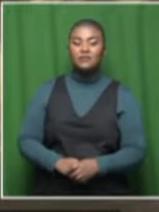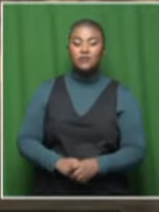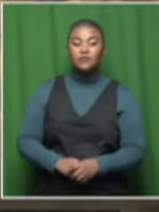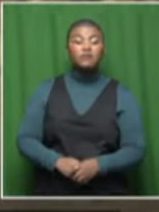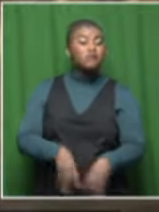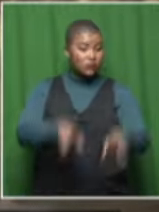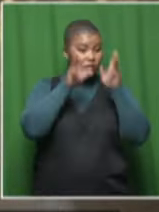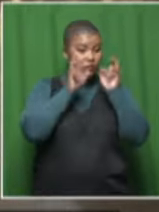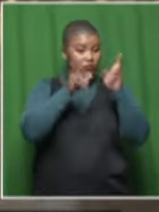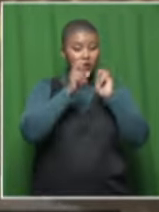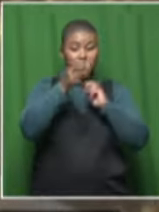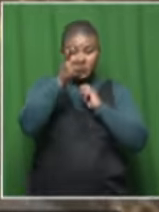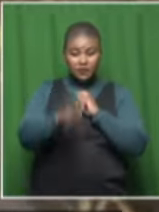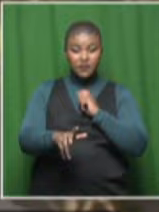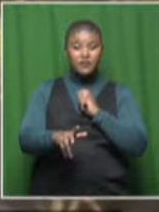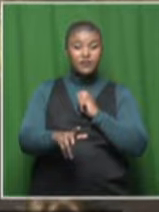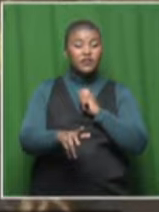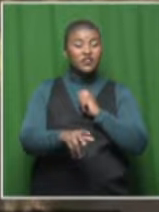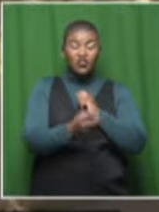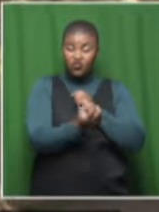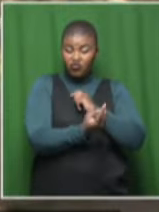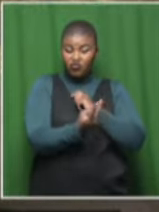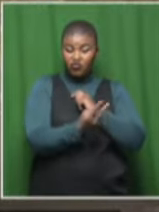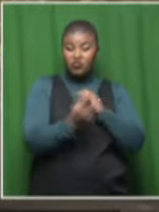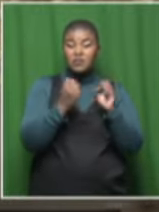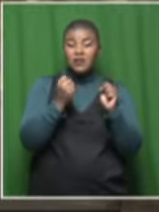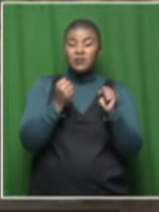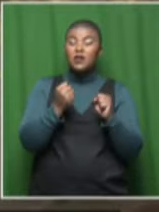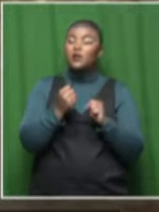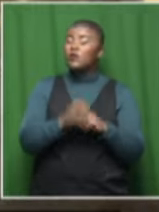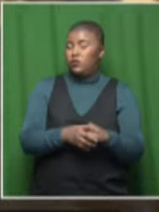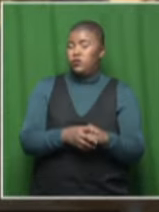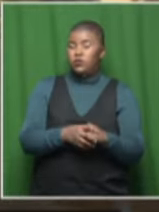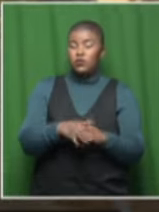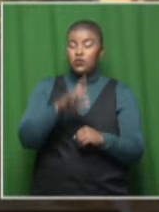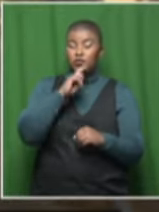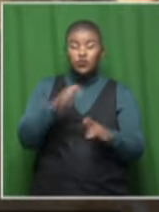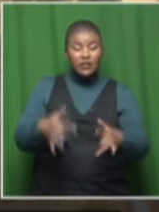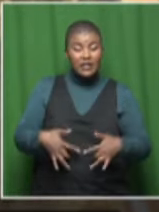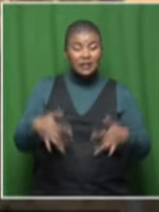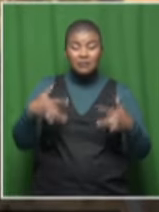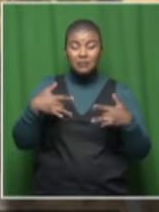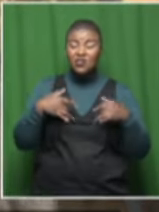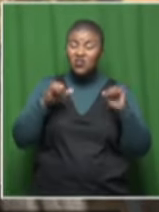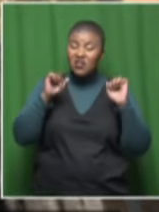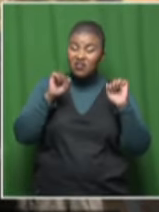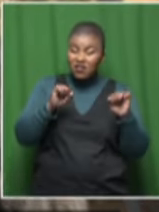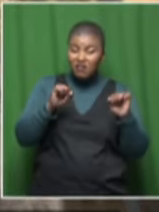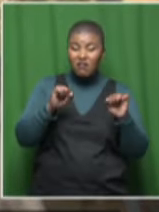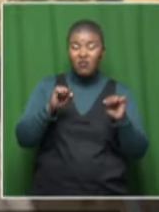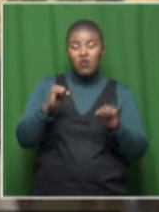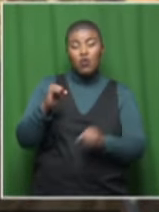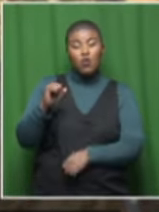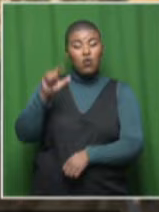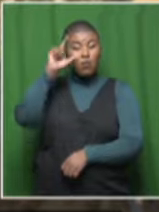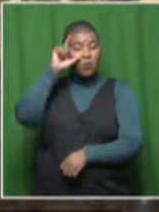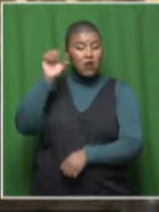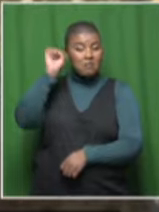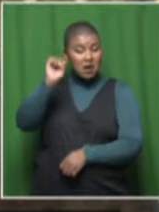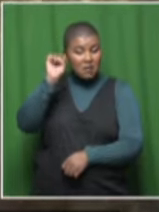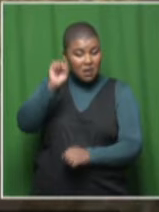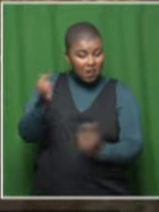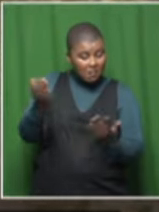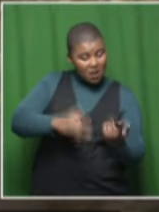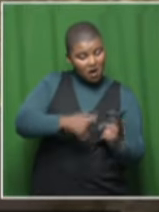you've heard it from all and sundry here. Just speaking of the life and times of the late Prince Mangosuthu